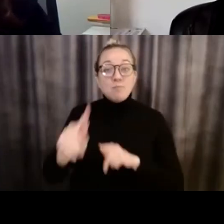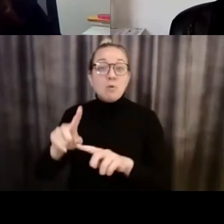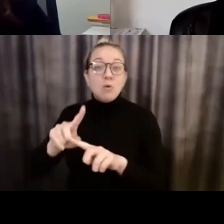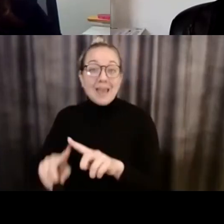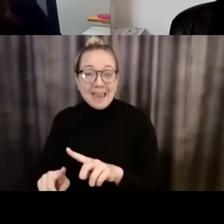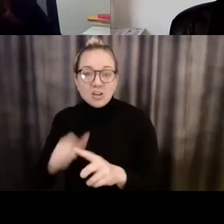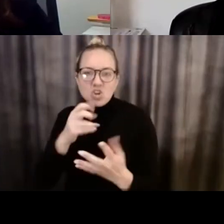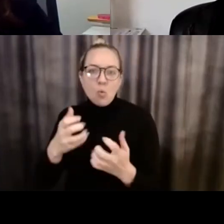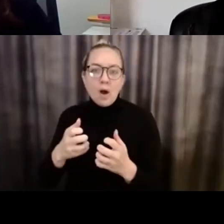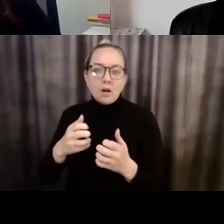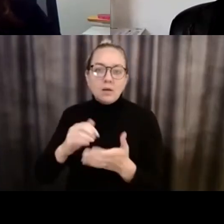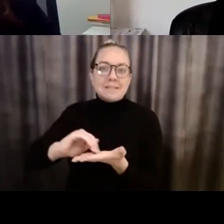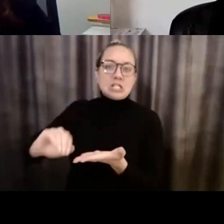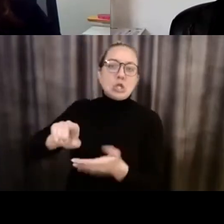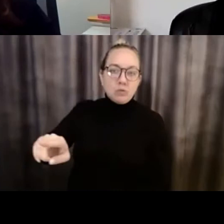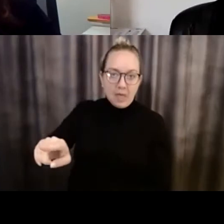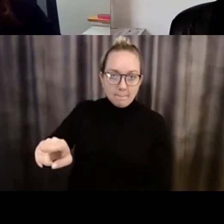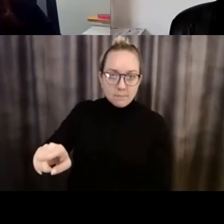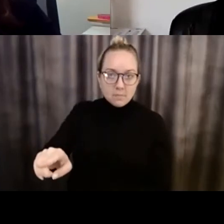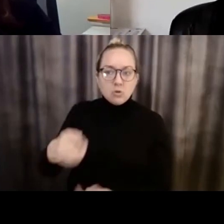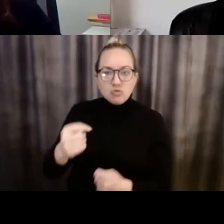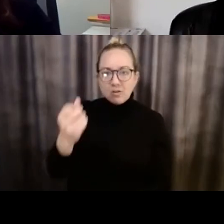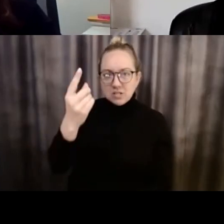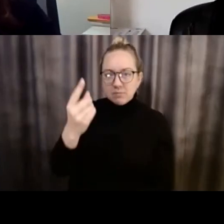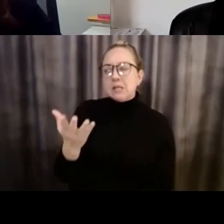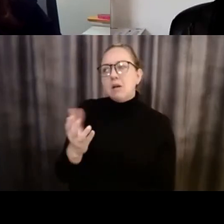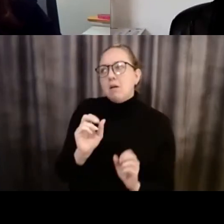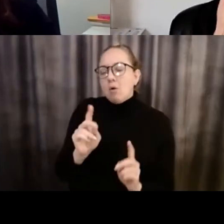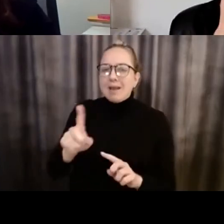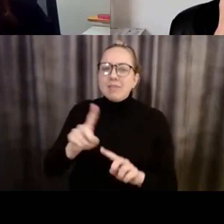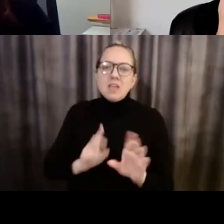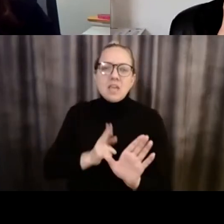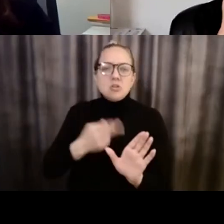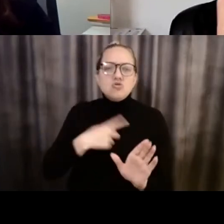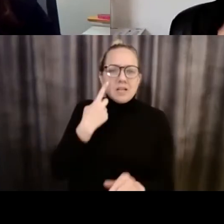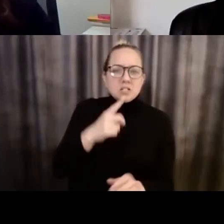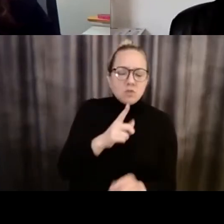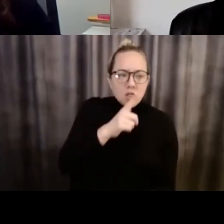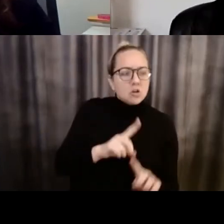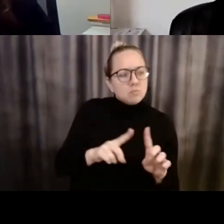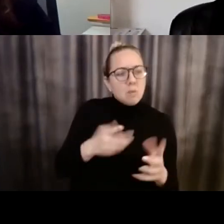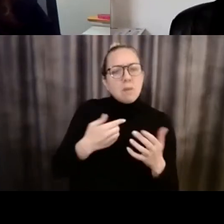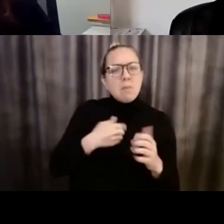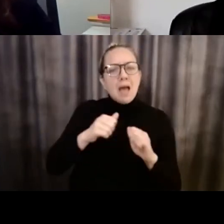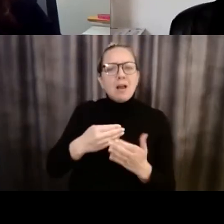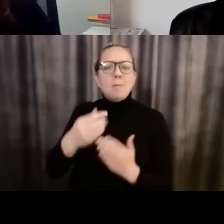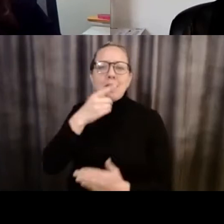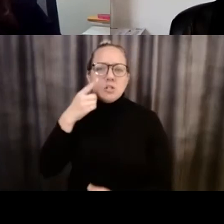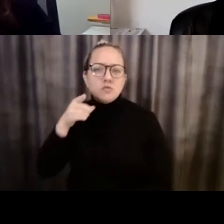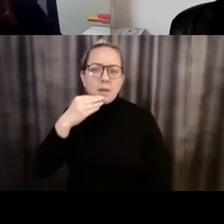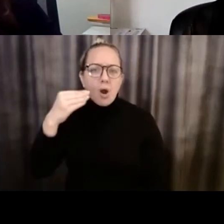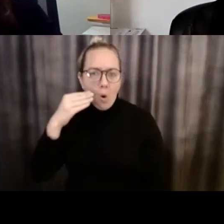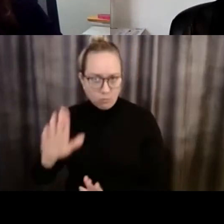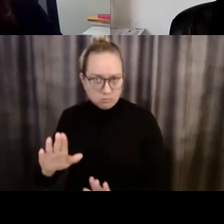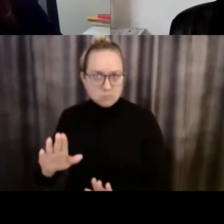if I were that person, like what would I like to be, right? In my case, I have been a remote employee, so I know about missing out, right? So